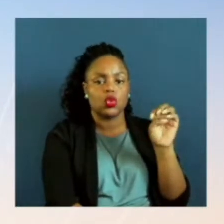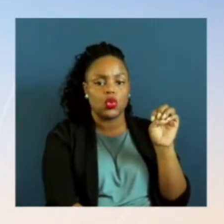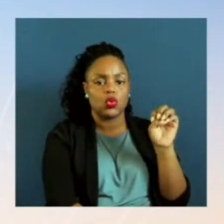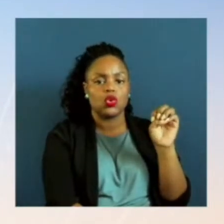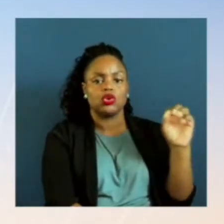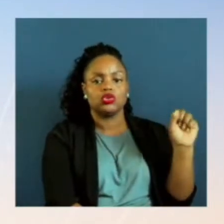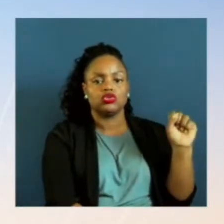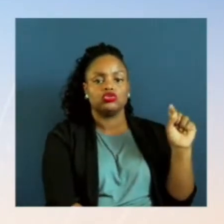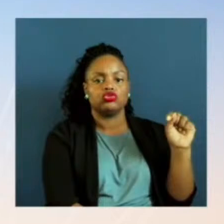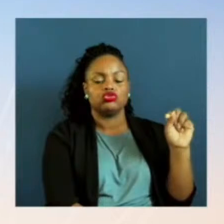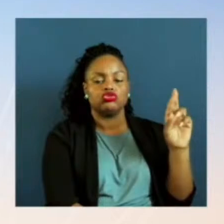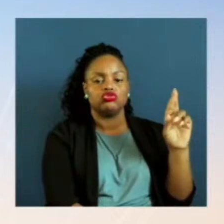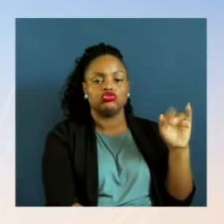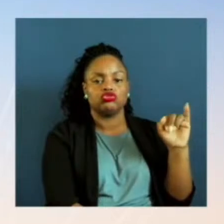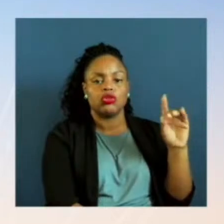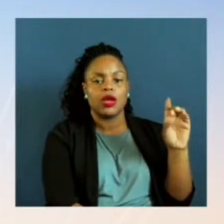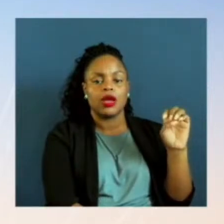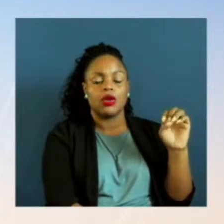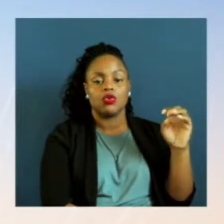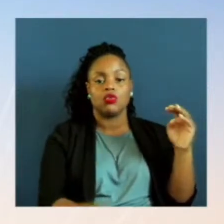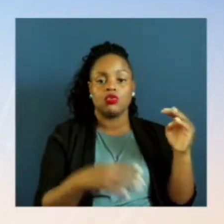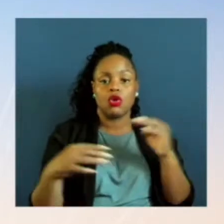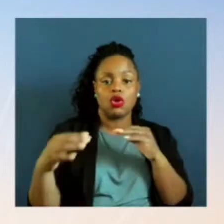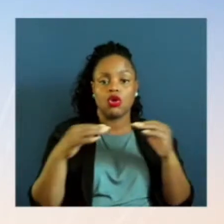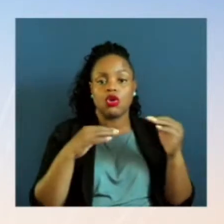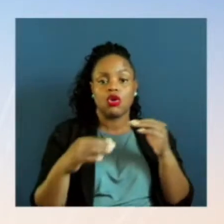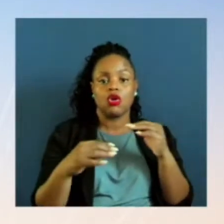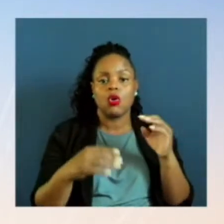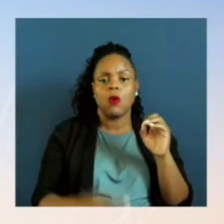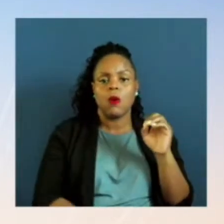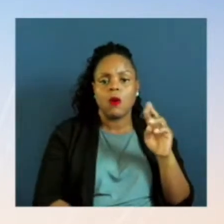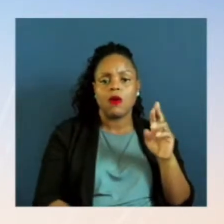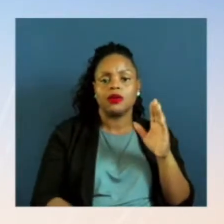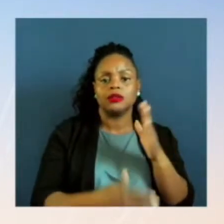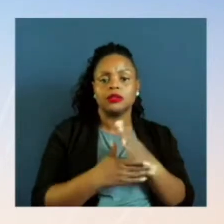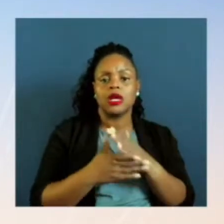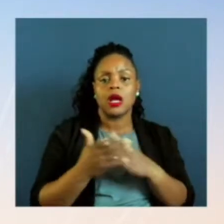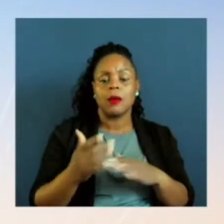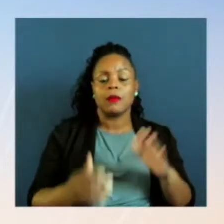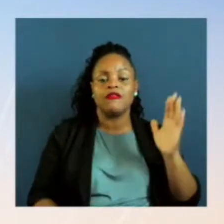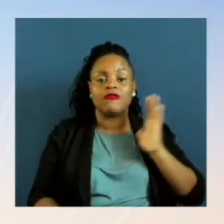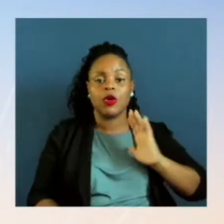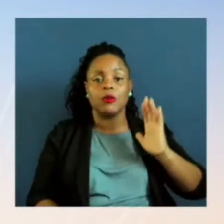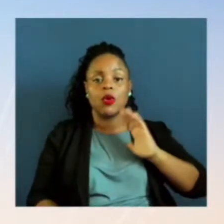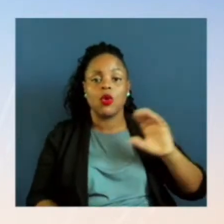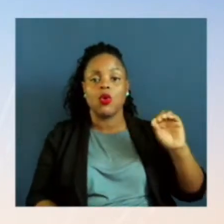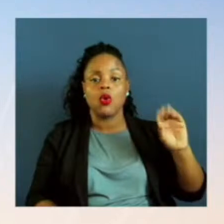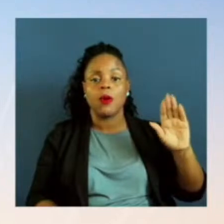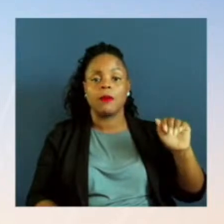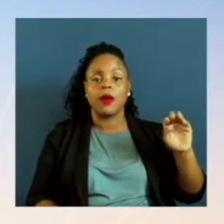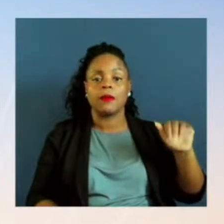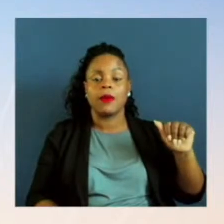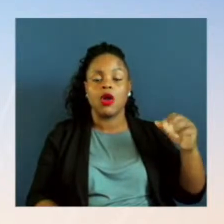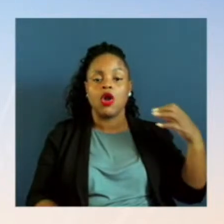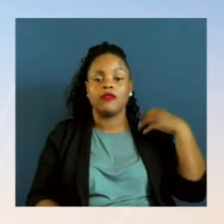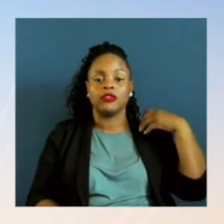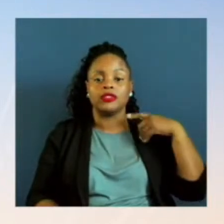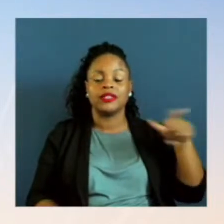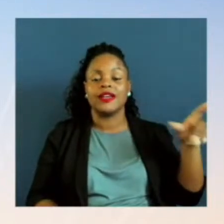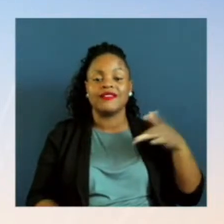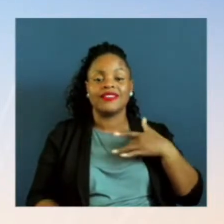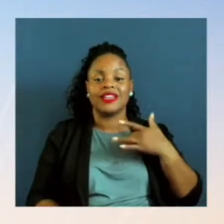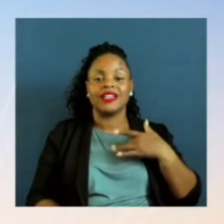like the ACLU, as well as some former Obama officials, feel this is an indicator that the forever wars are